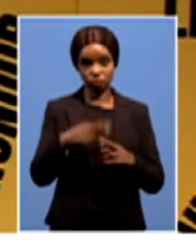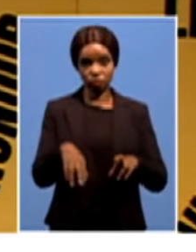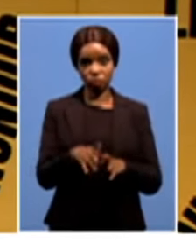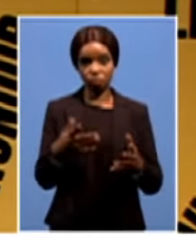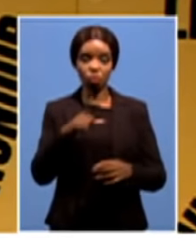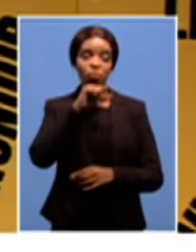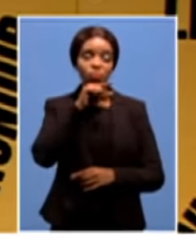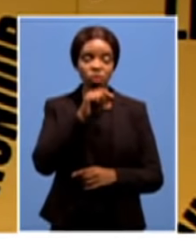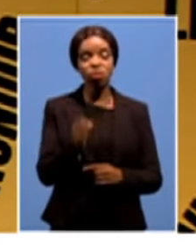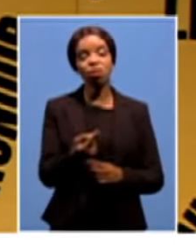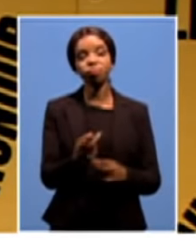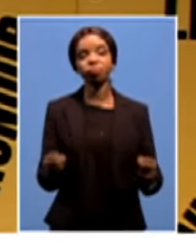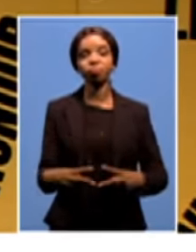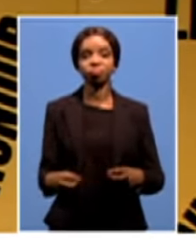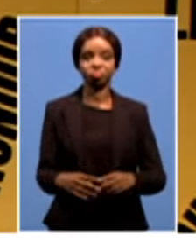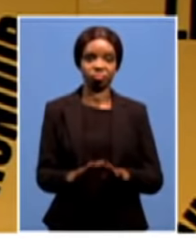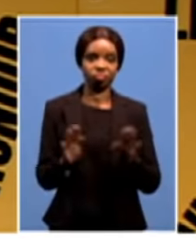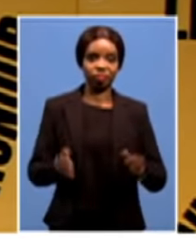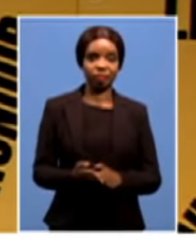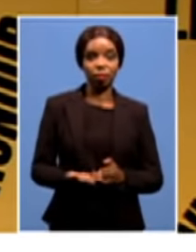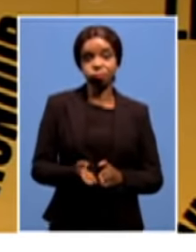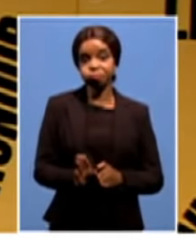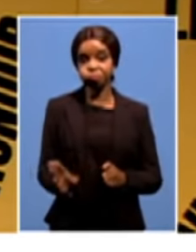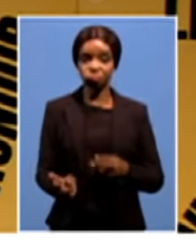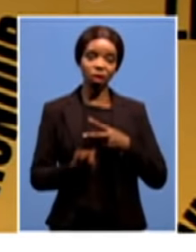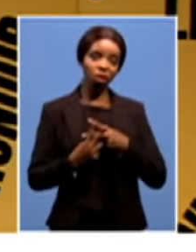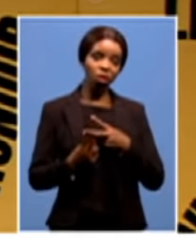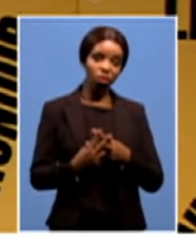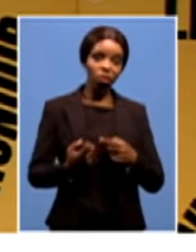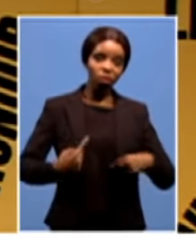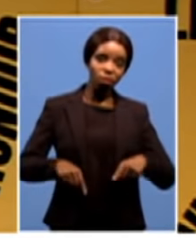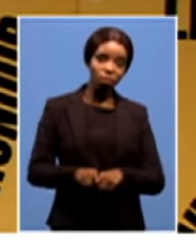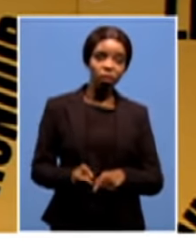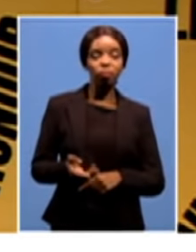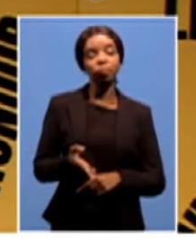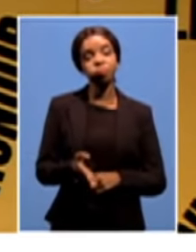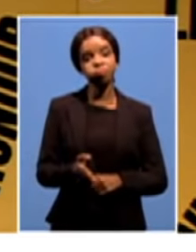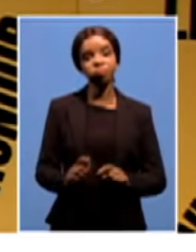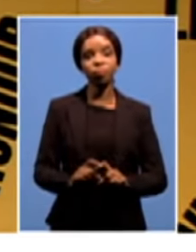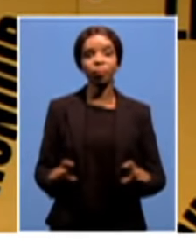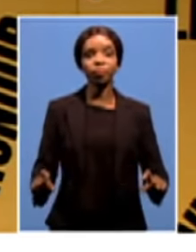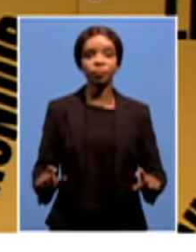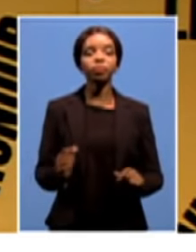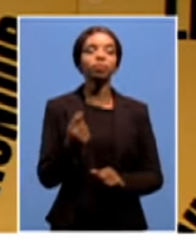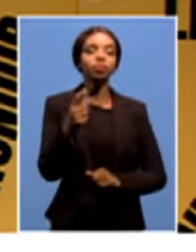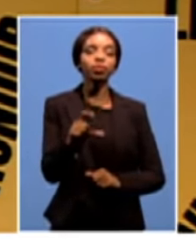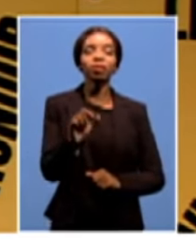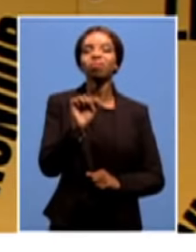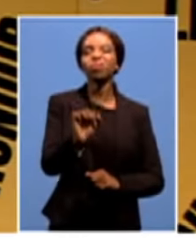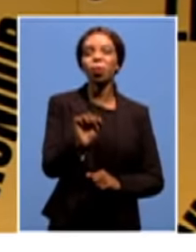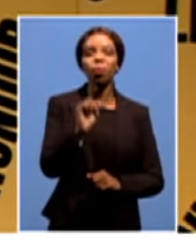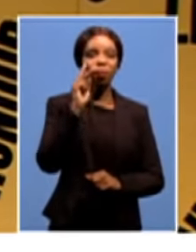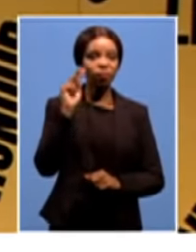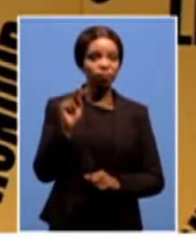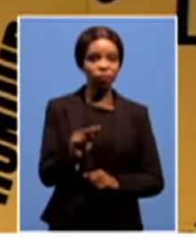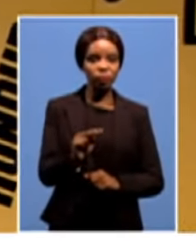Twitter. Remember, of course, to use the hashtags SABCDG25 and SABCNews. We'll share your views